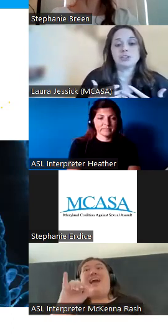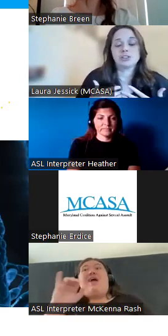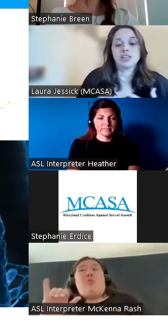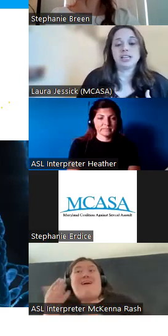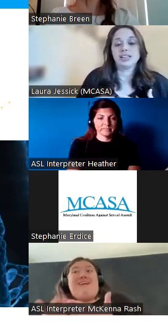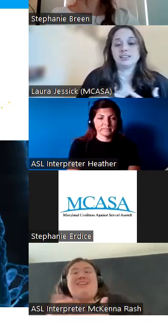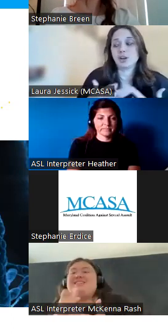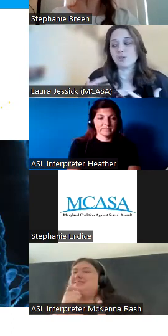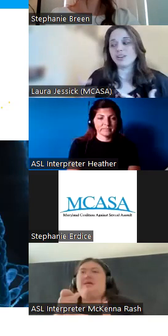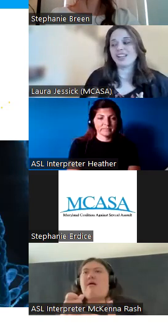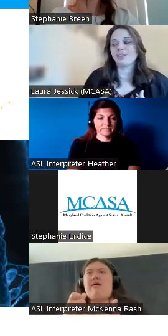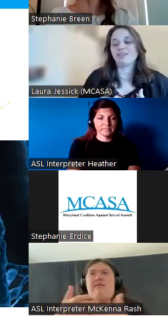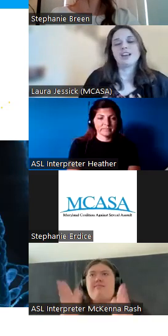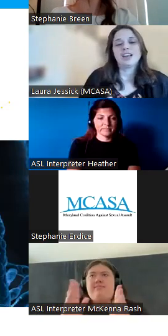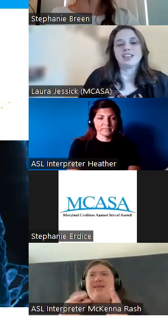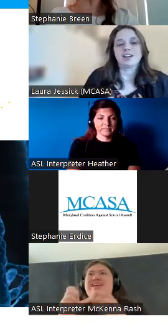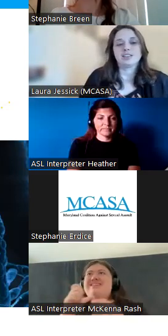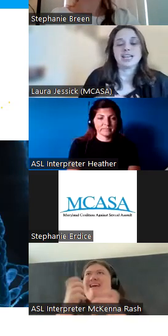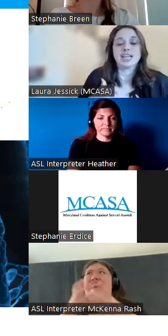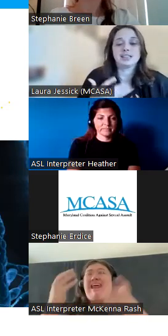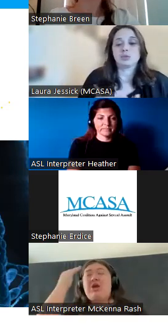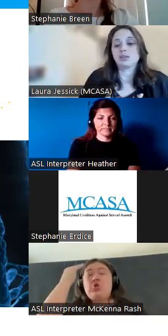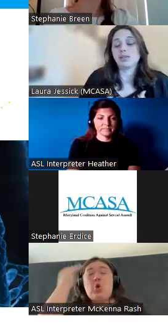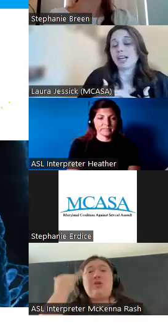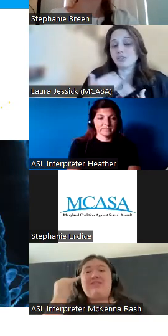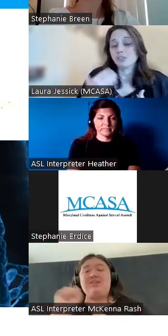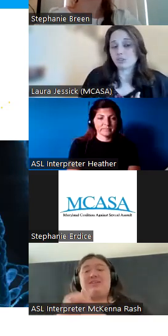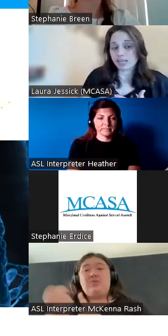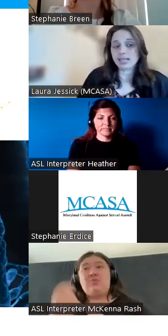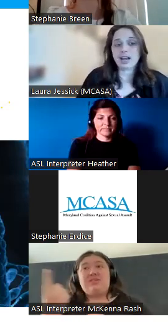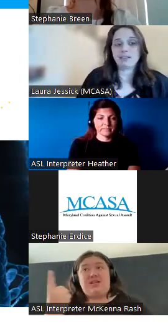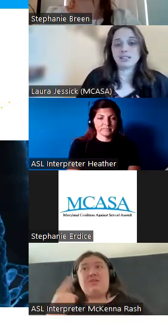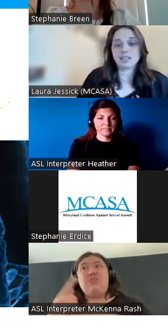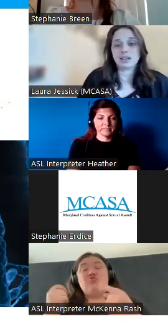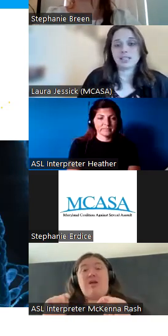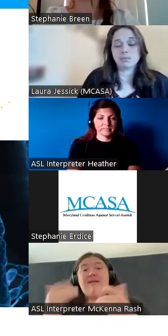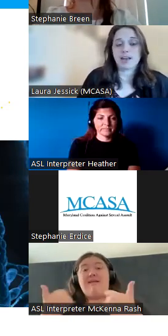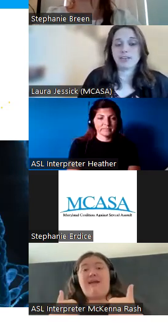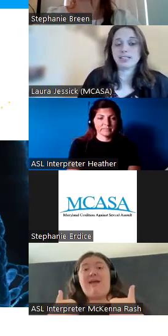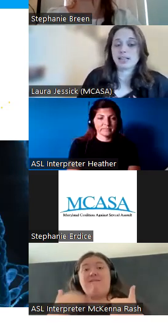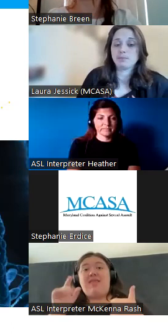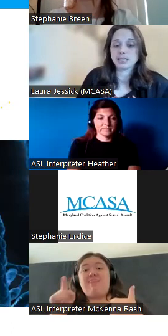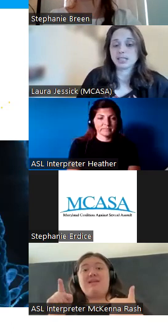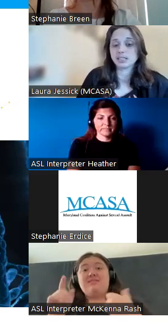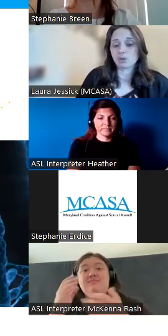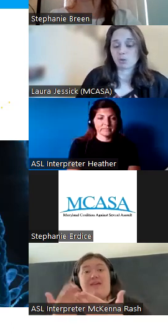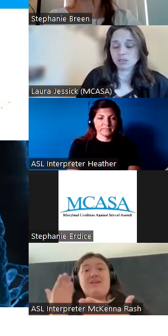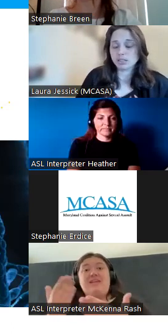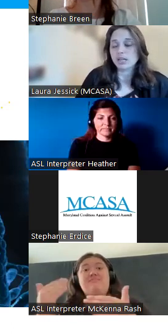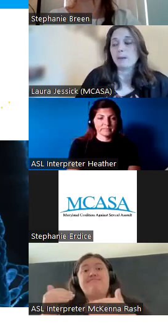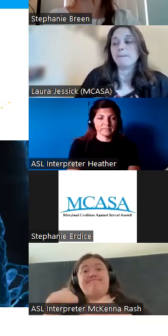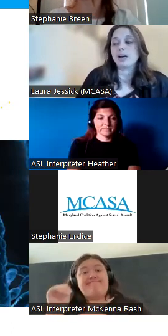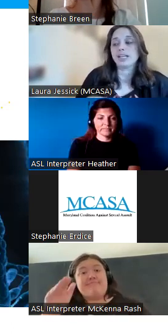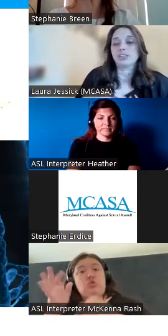Not much is known if there's any cases where somebody has tried to have this type of evidence admitted into